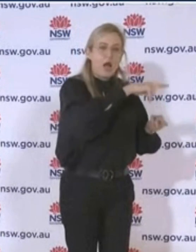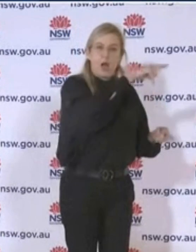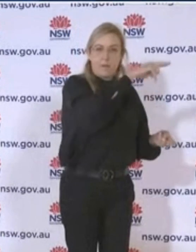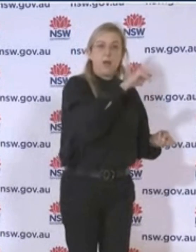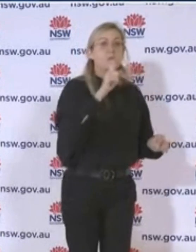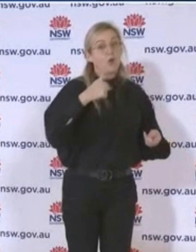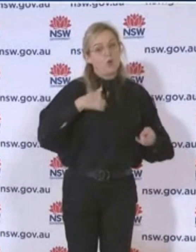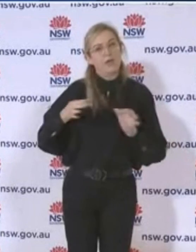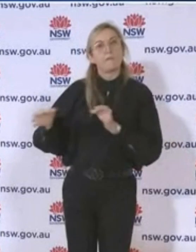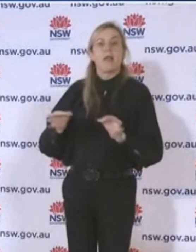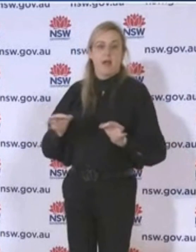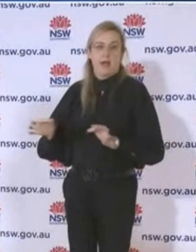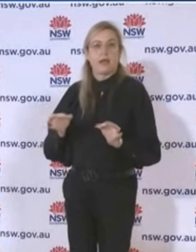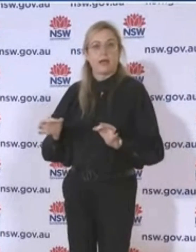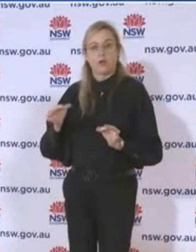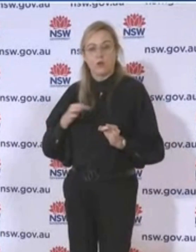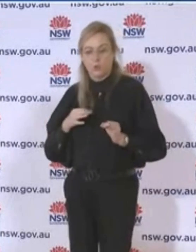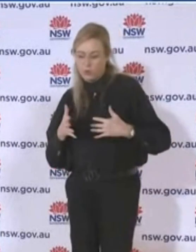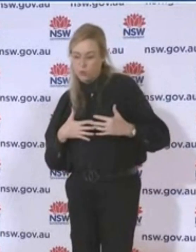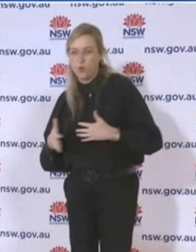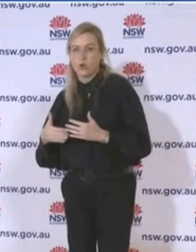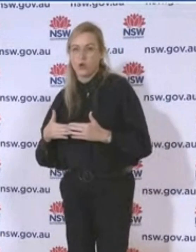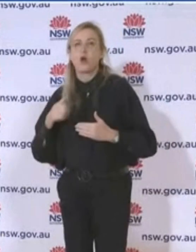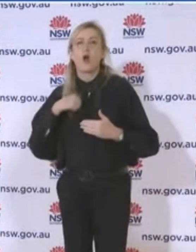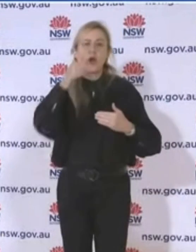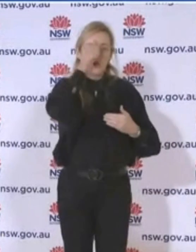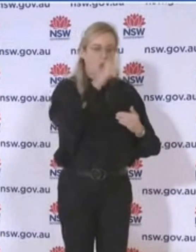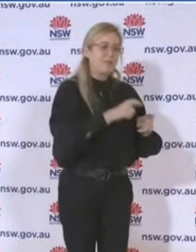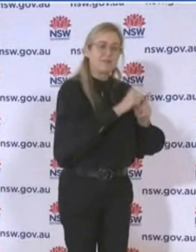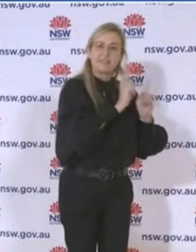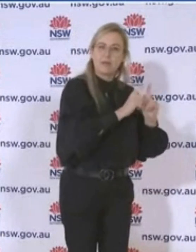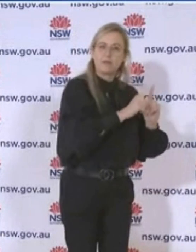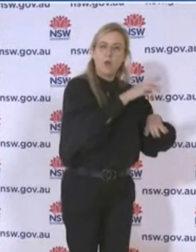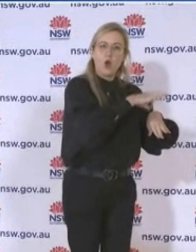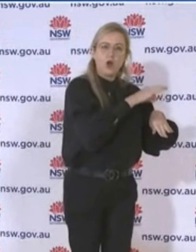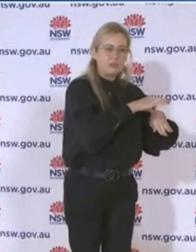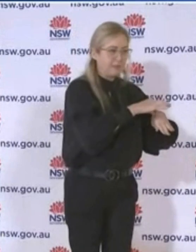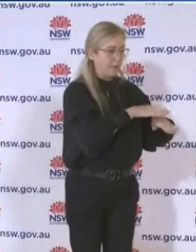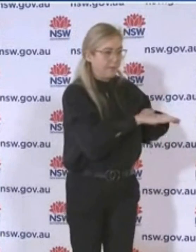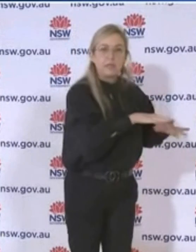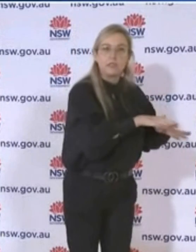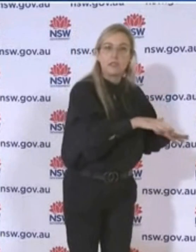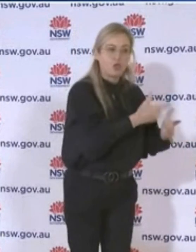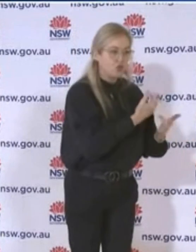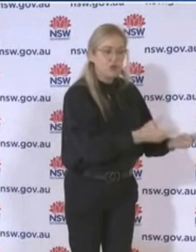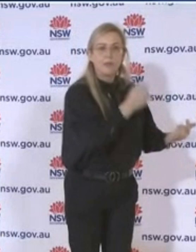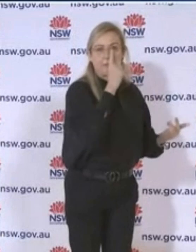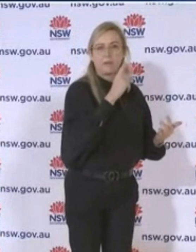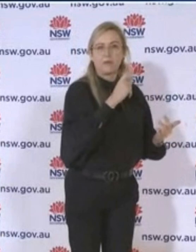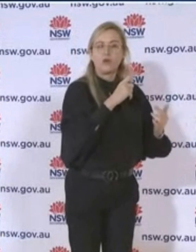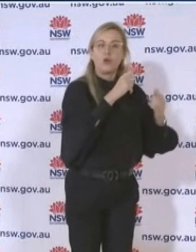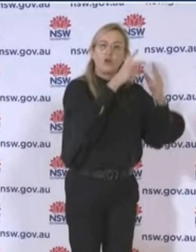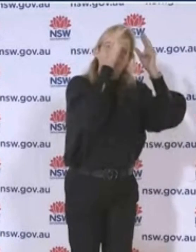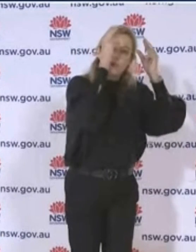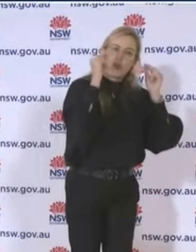doubt the health system is stretched. No doubt there'll be days when people will feel overwhelmed, especially our health staff who are just